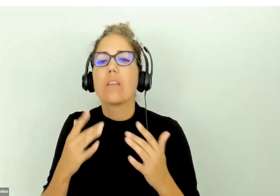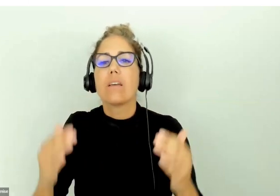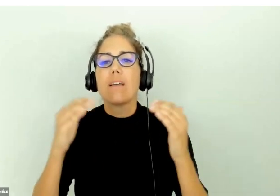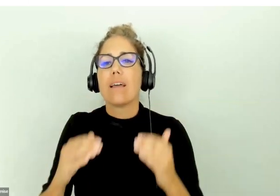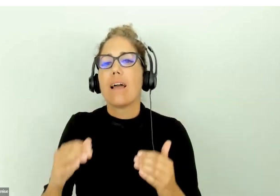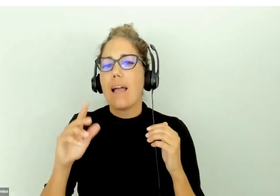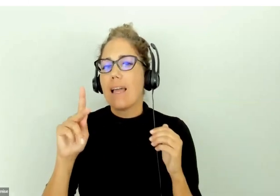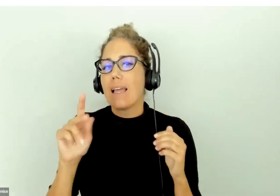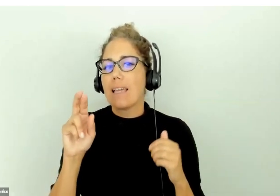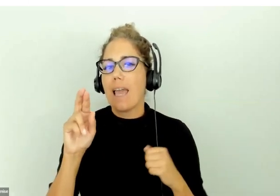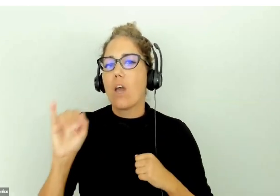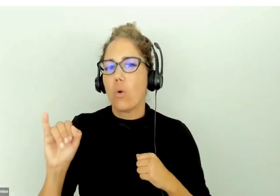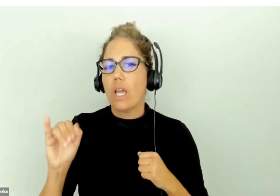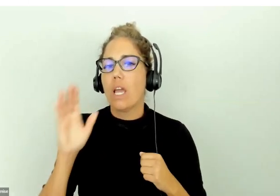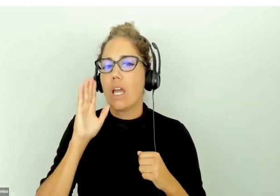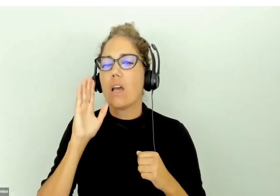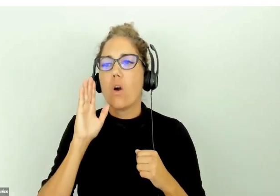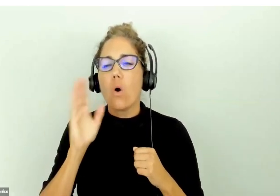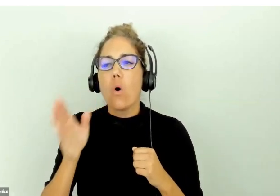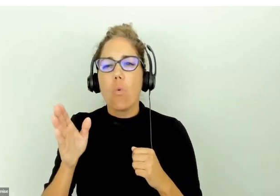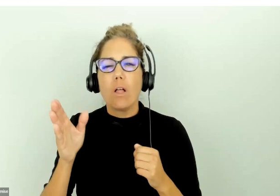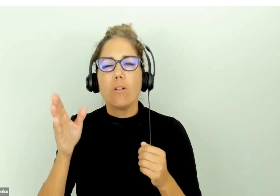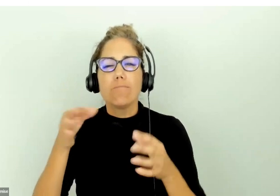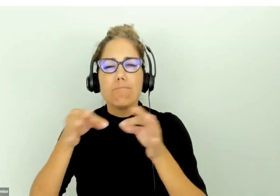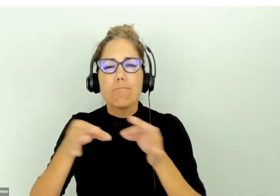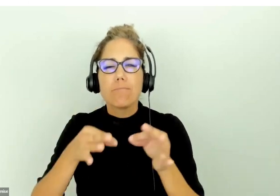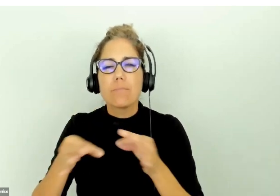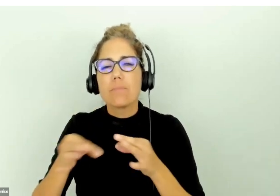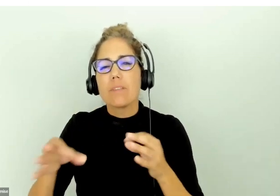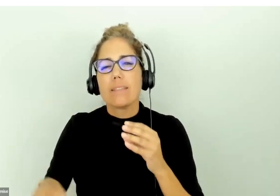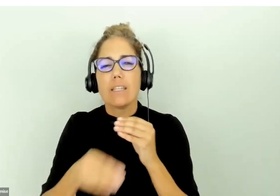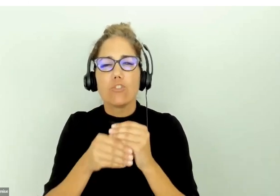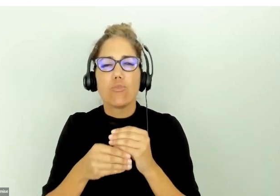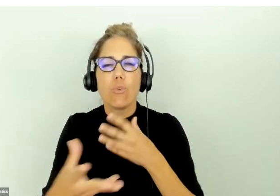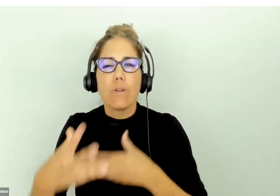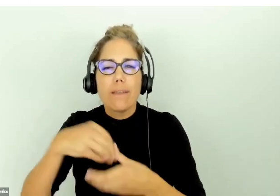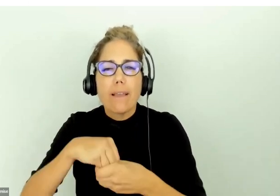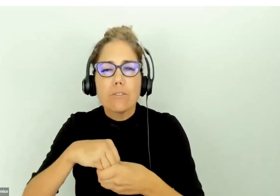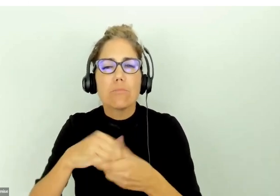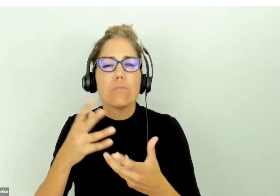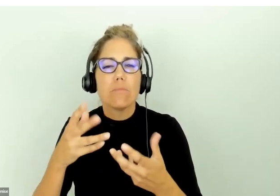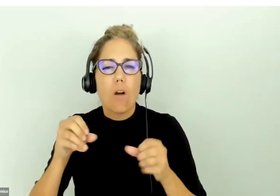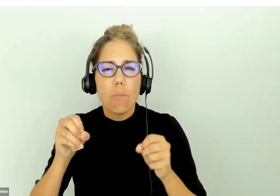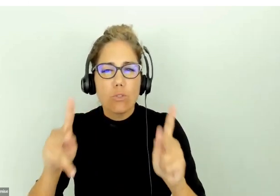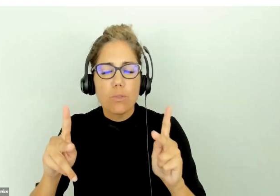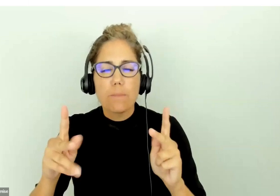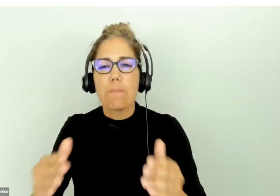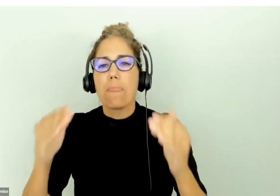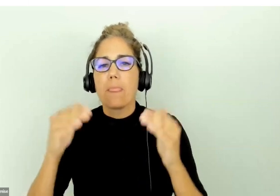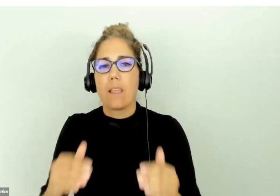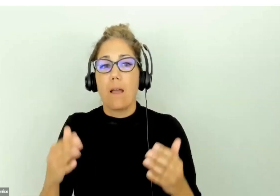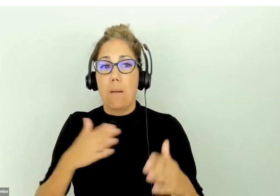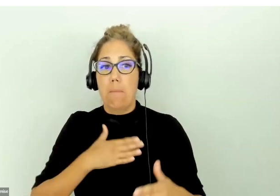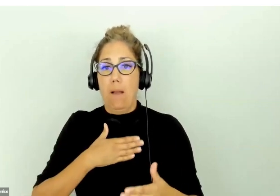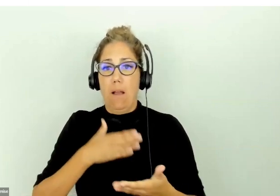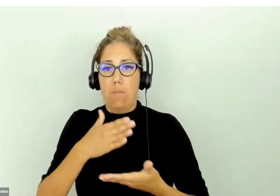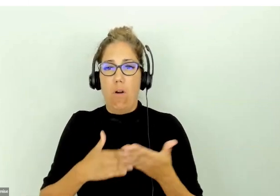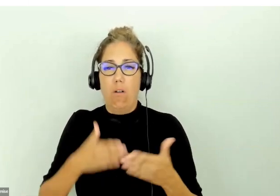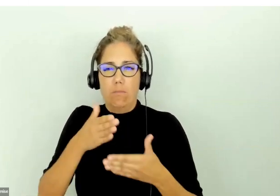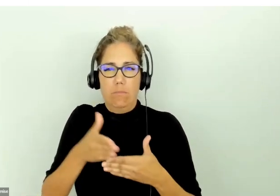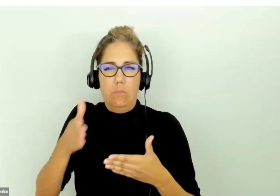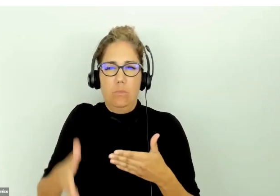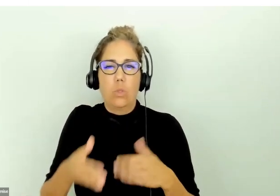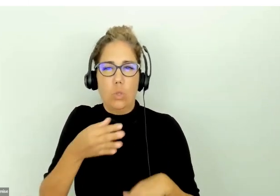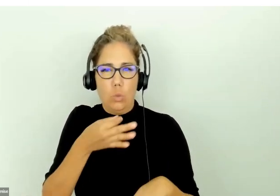Carrie about additional engagement opportunities that we have planned. Finally, as I'm ending my portion of